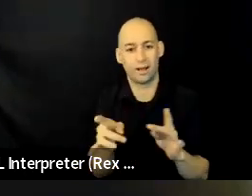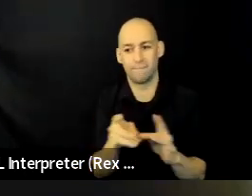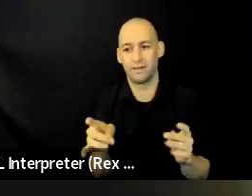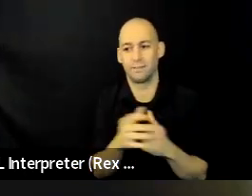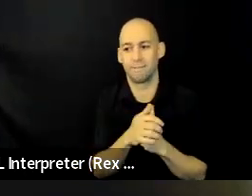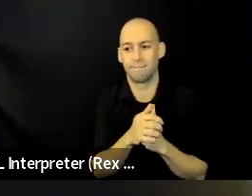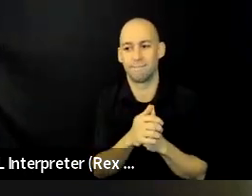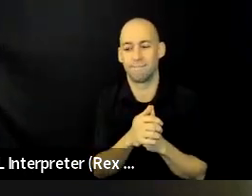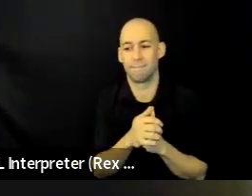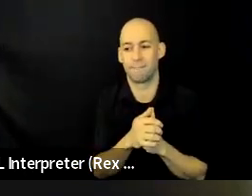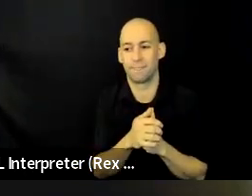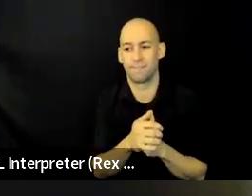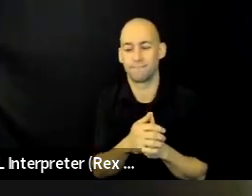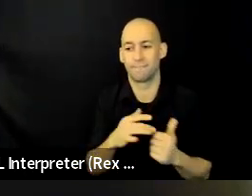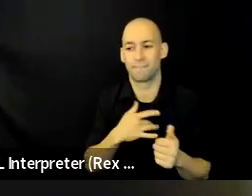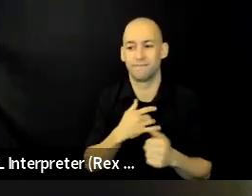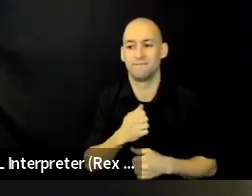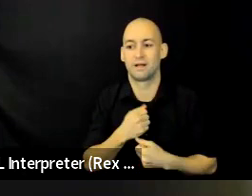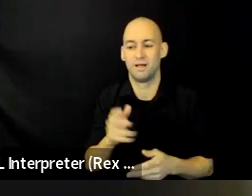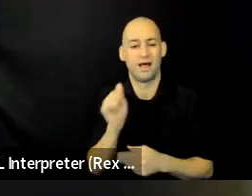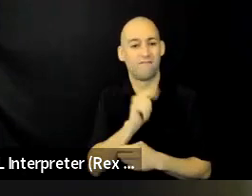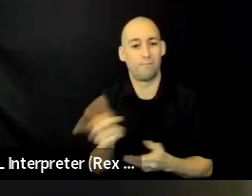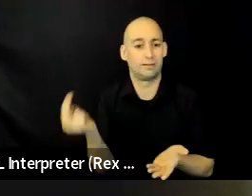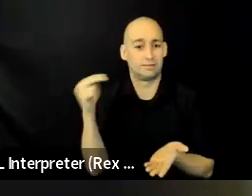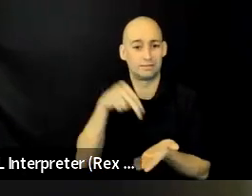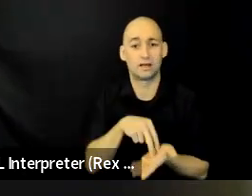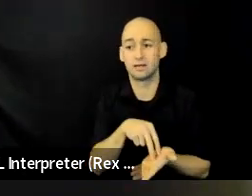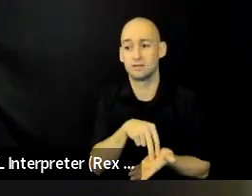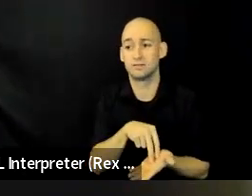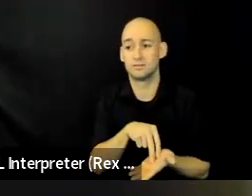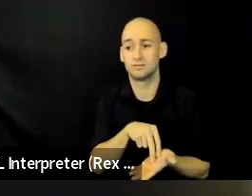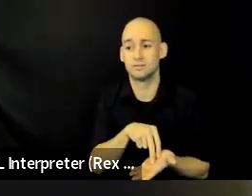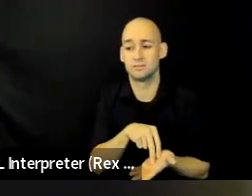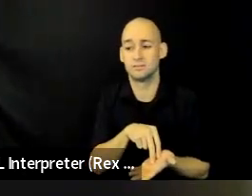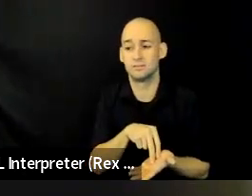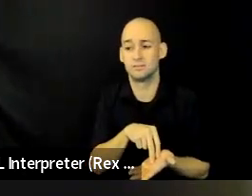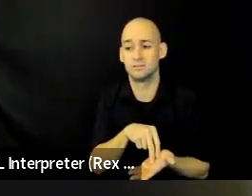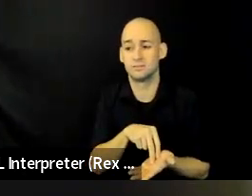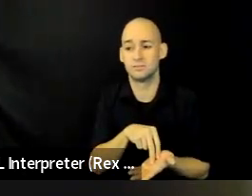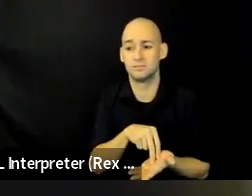just felt compelled. If everyone would stand. Yeah.